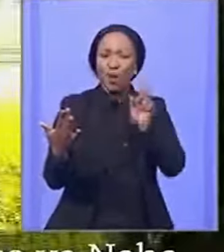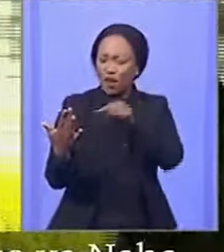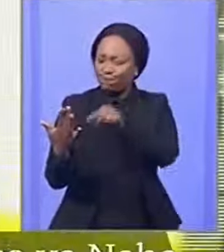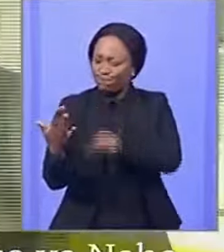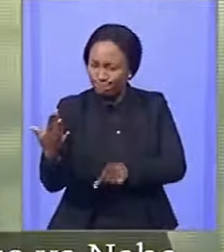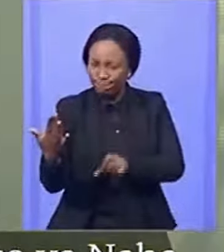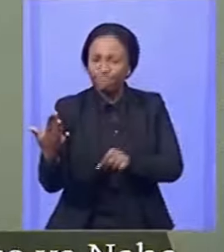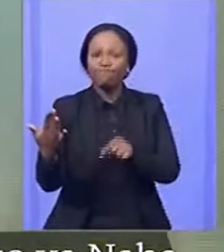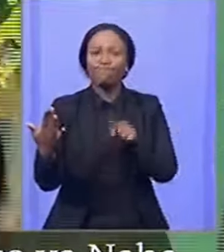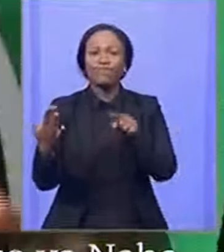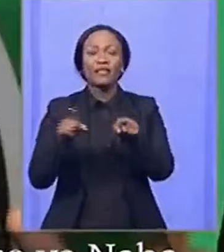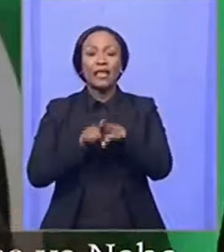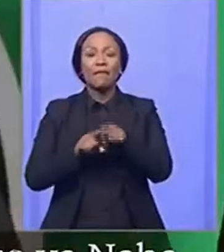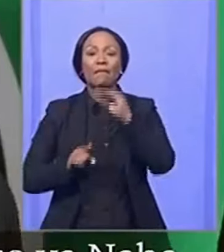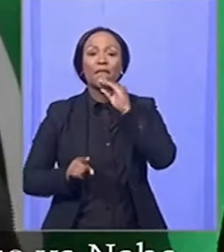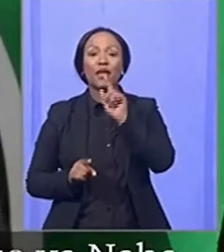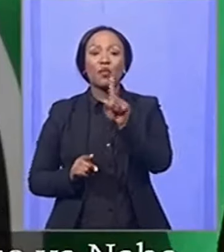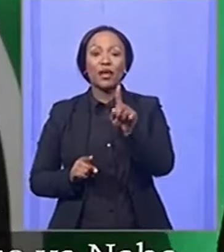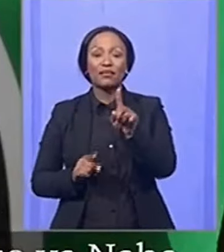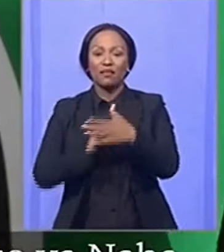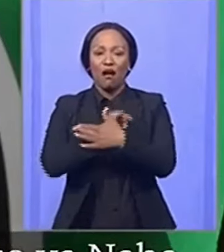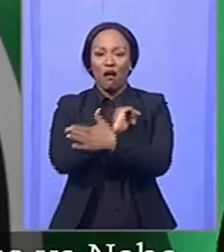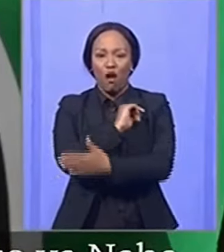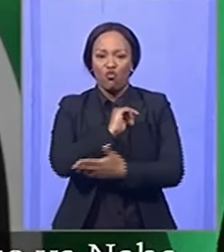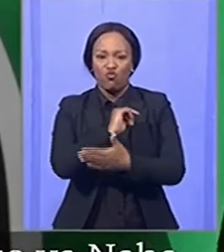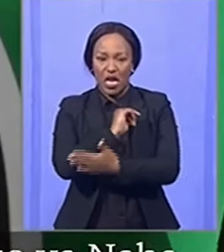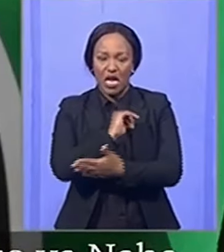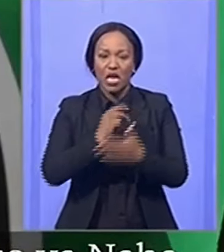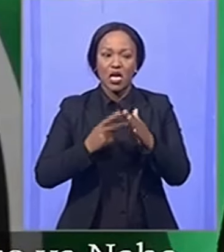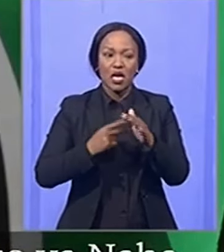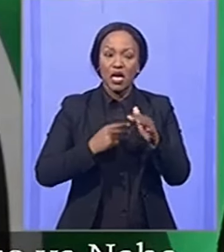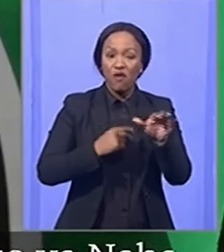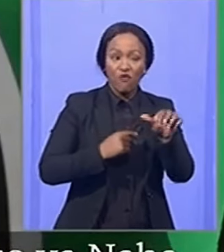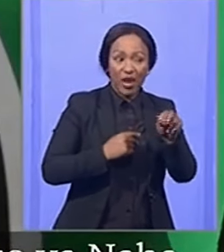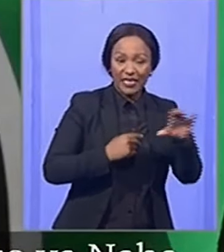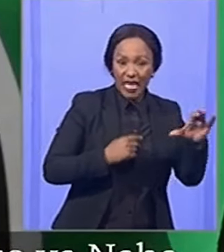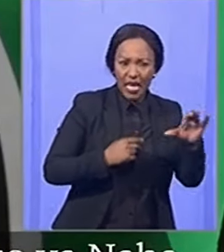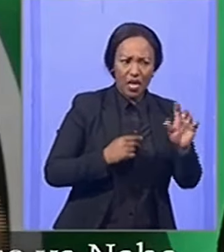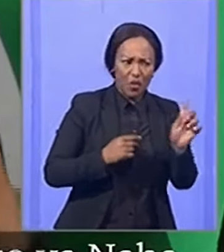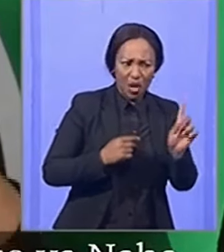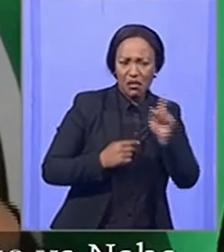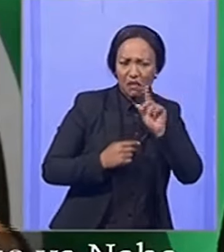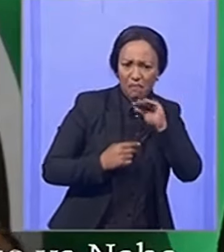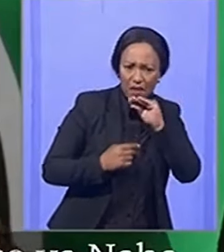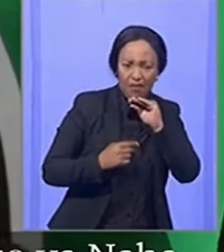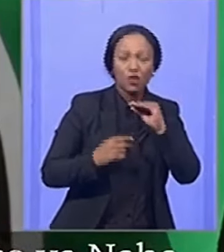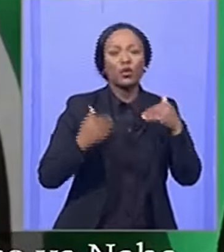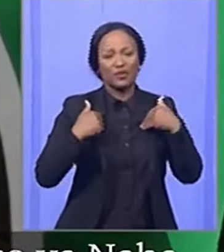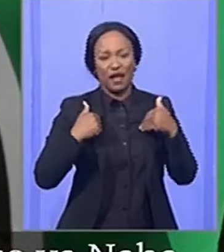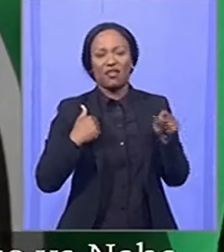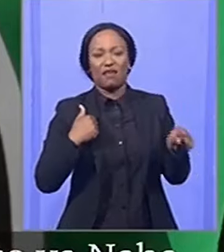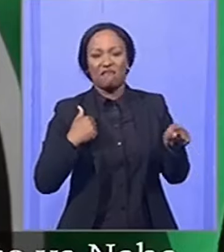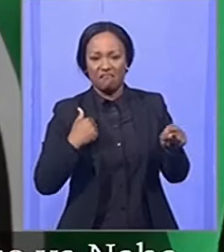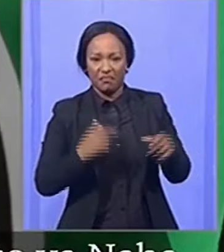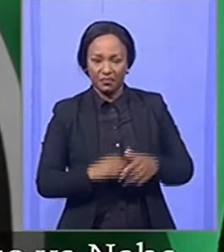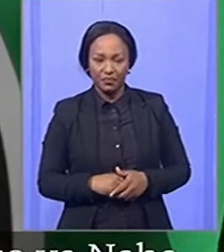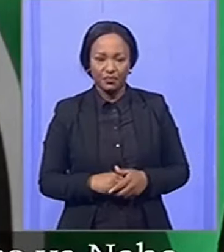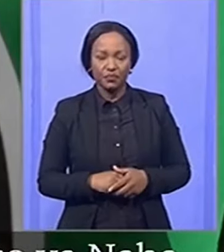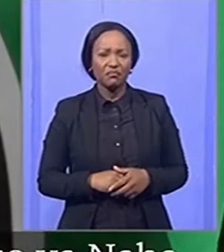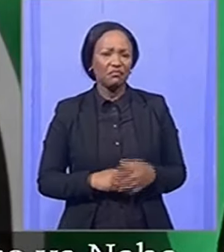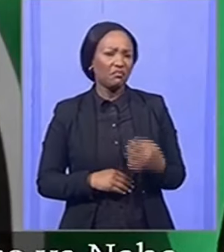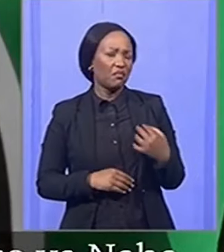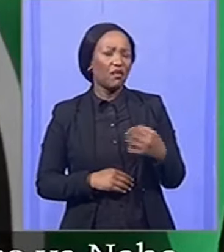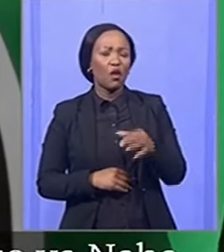does this mean for both the country and the ANC. So we start there, that the ANC